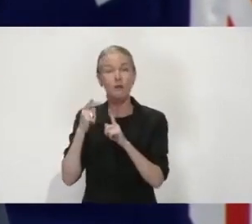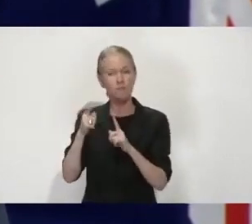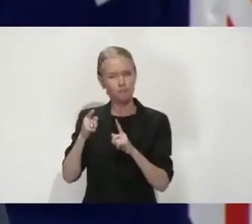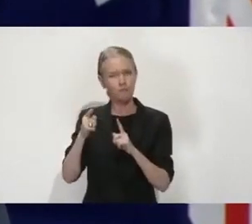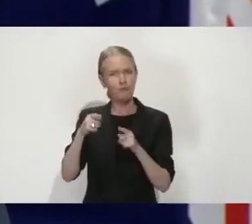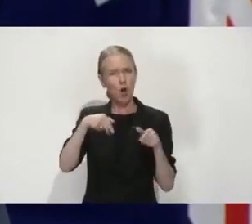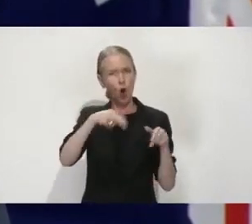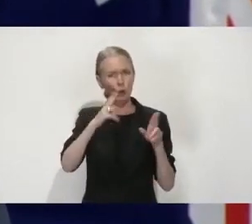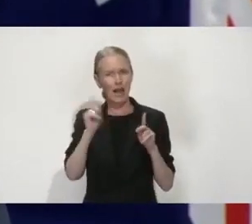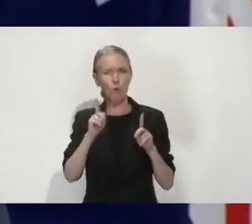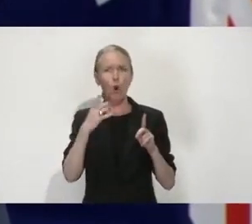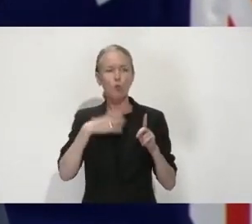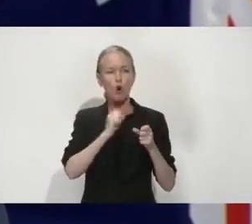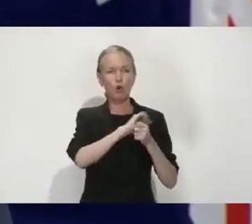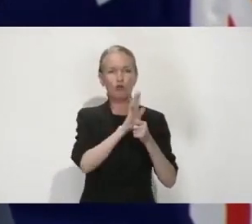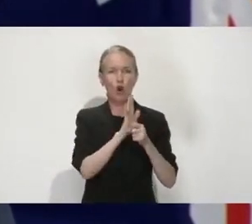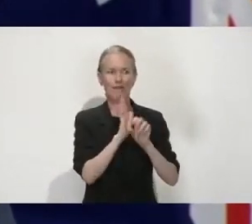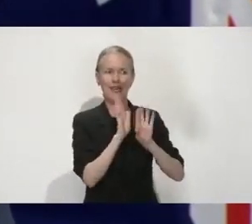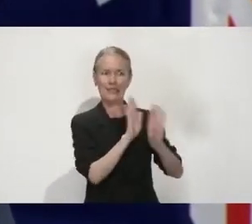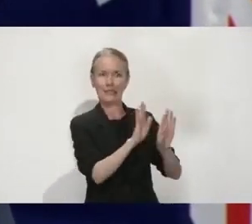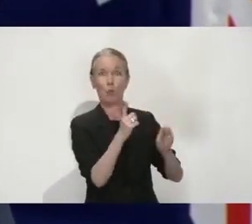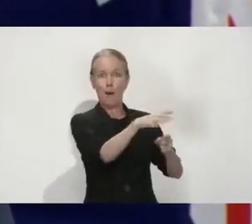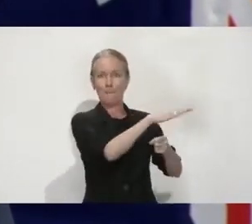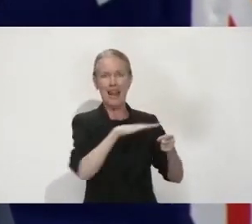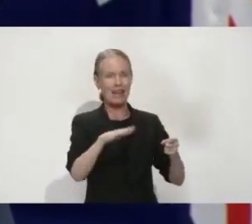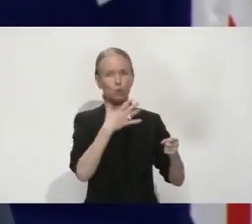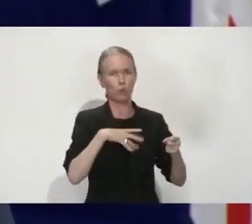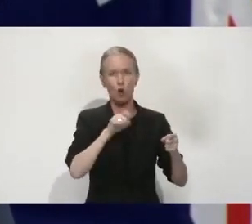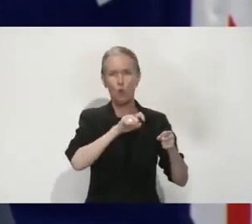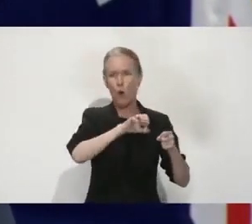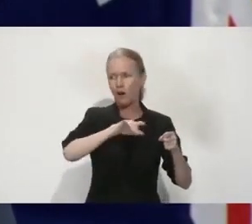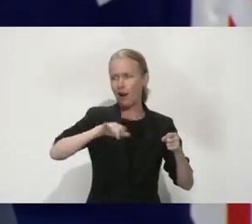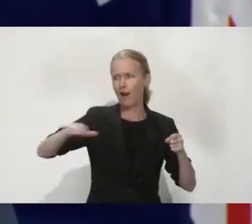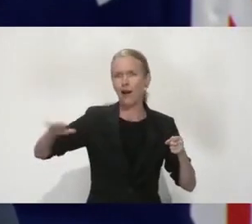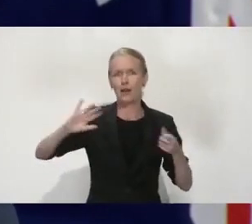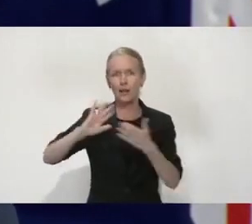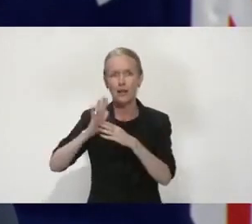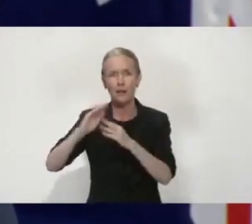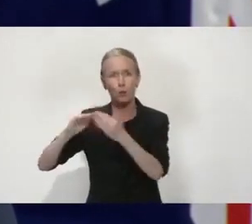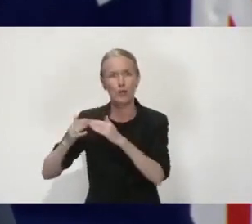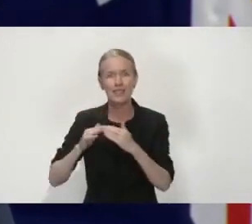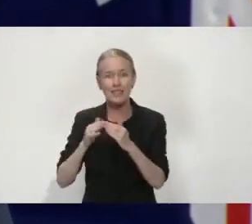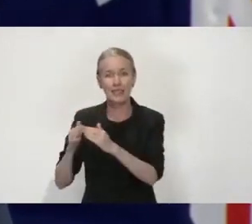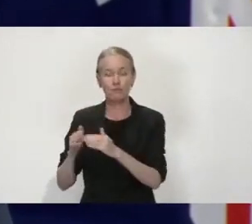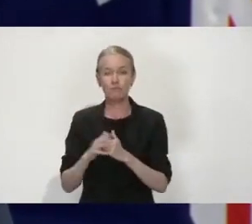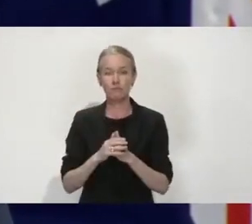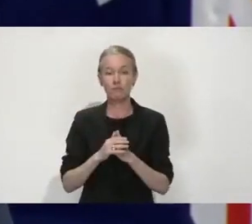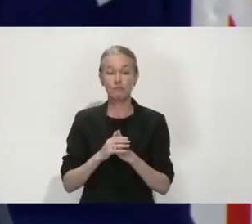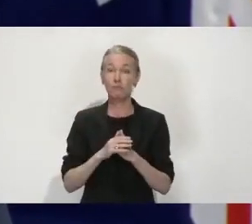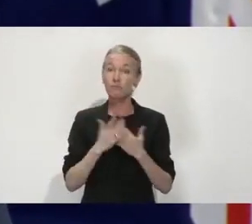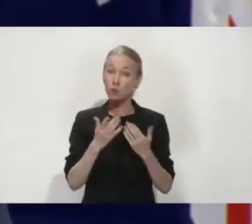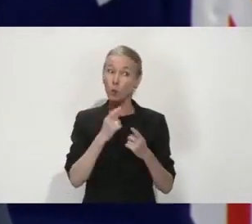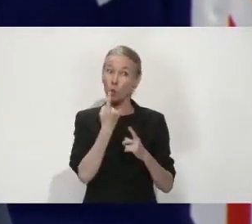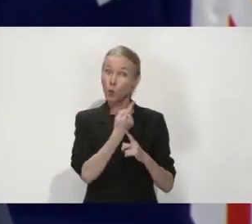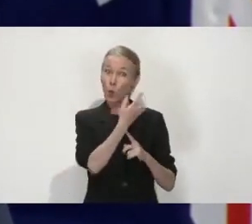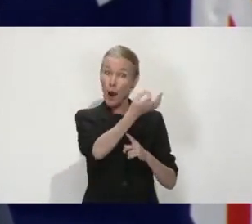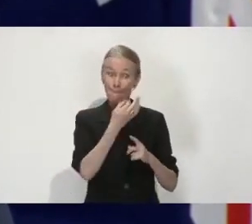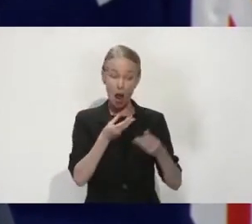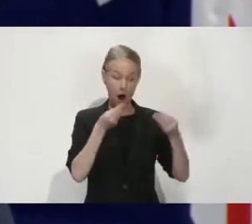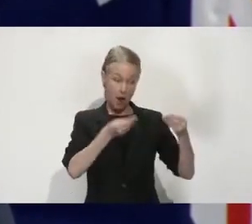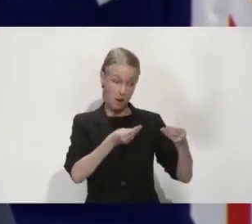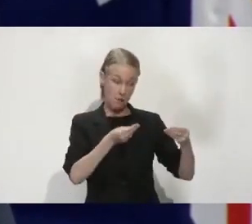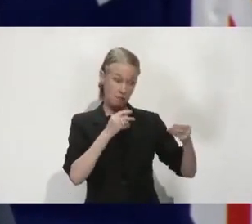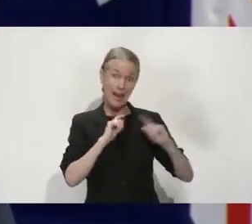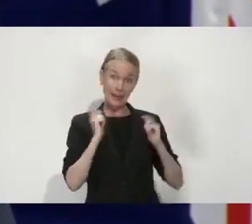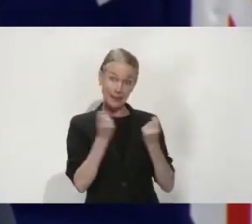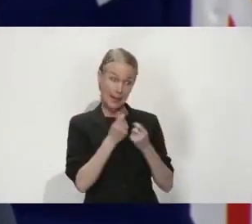single exemption request is assessed by a cross-functional team and looking at a case-by-case basis. The final